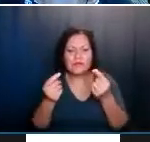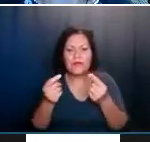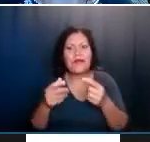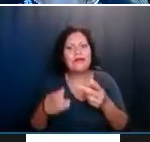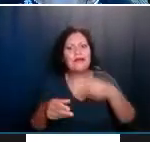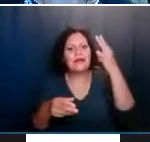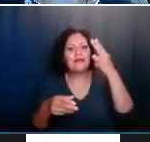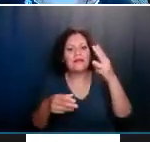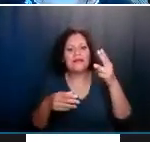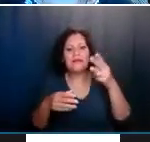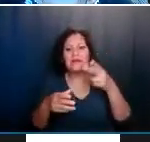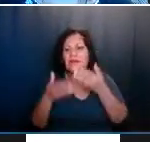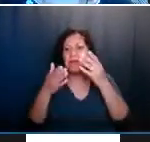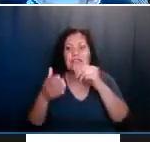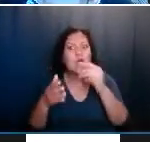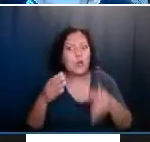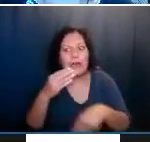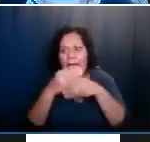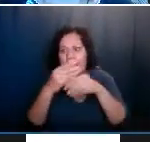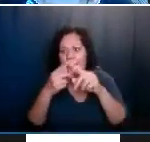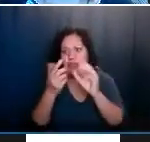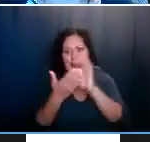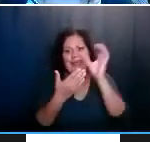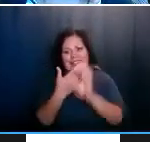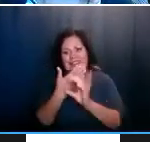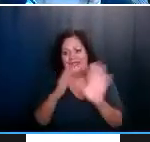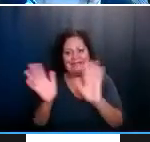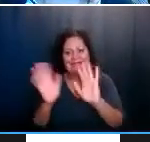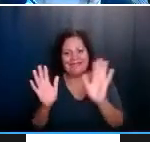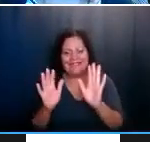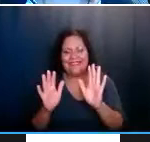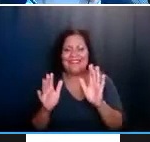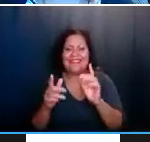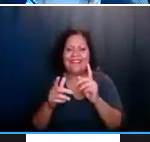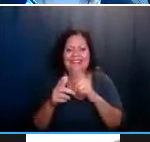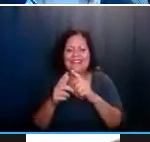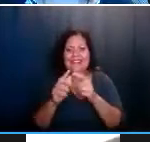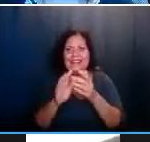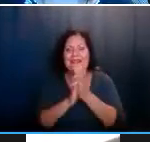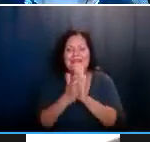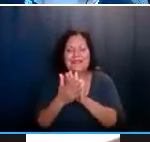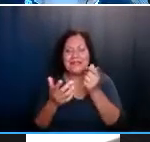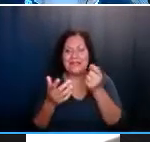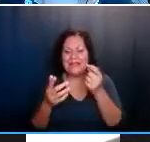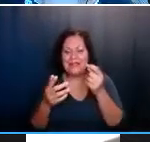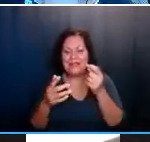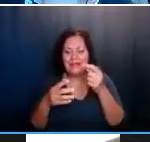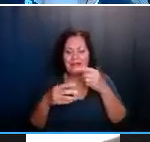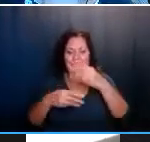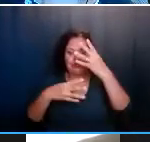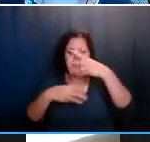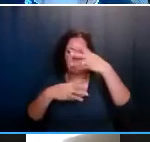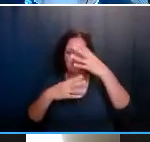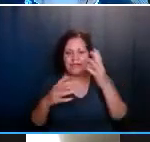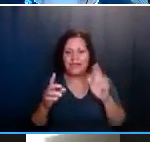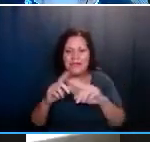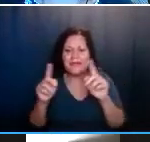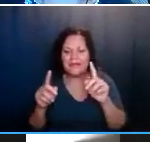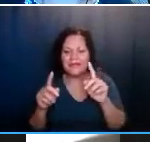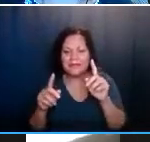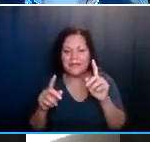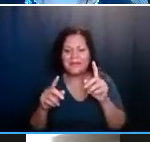calendar because then it gets a little crazy. But then when you're in